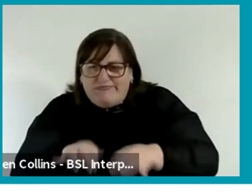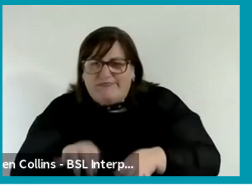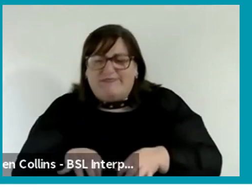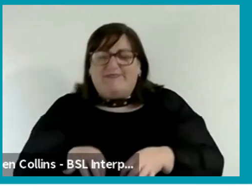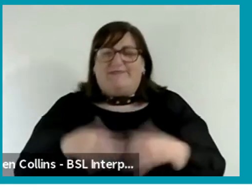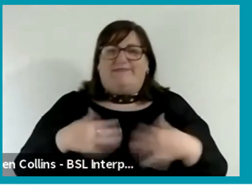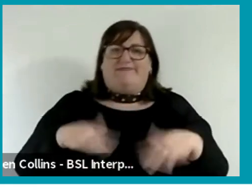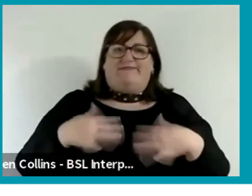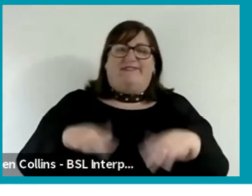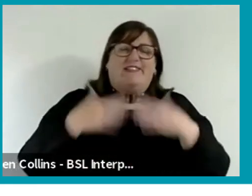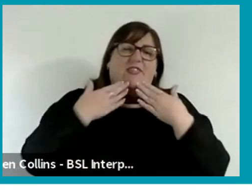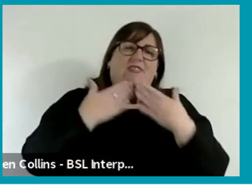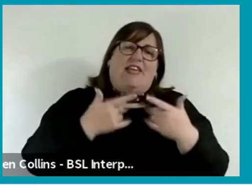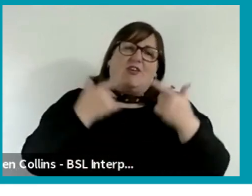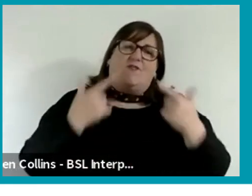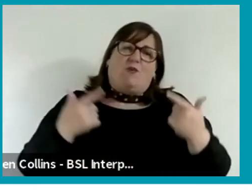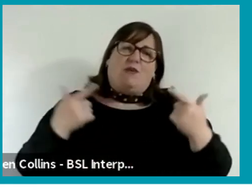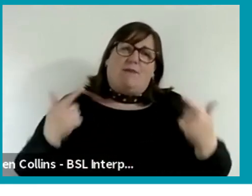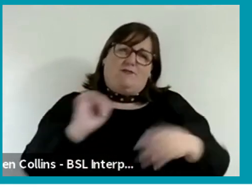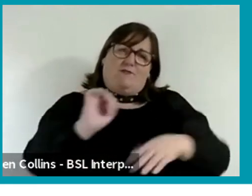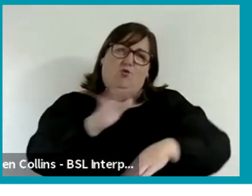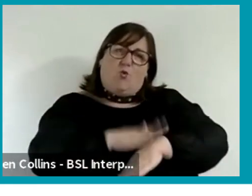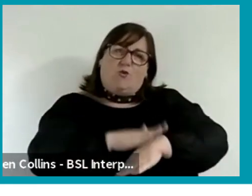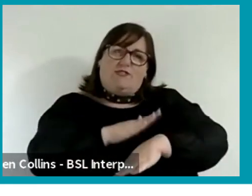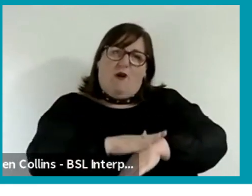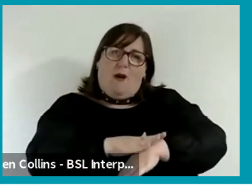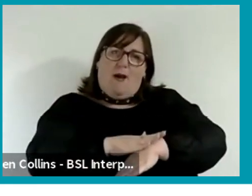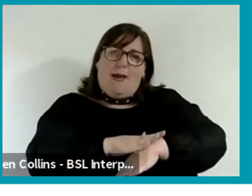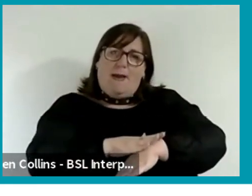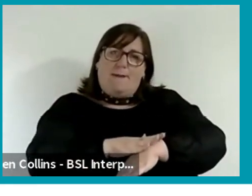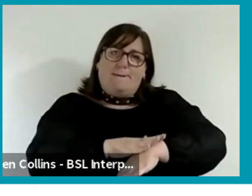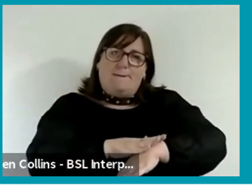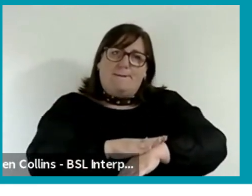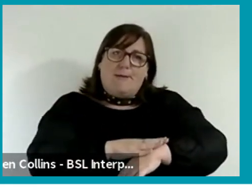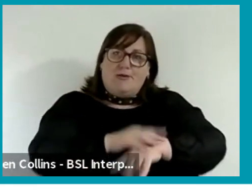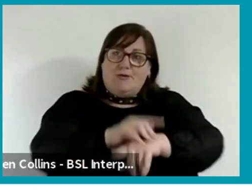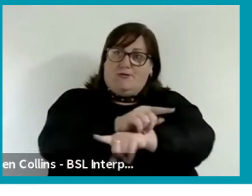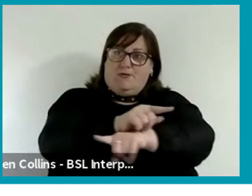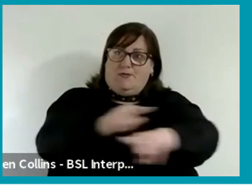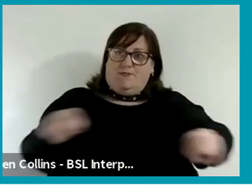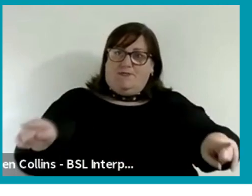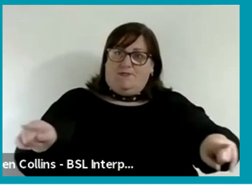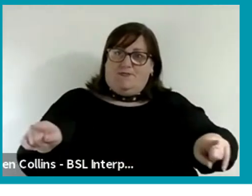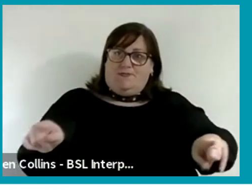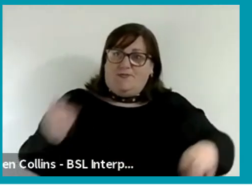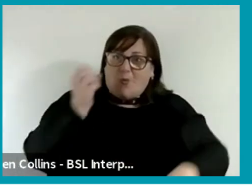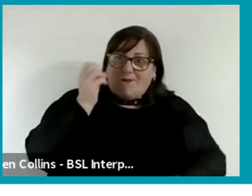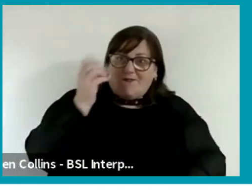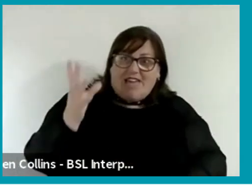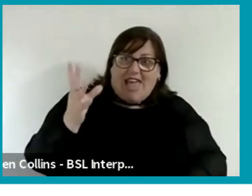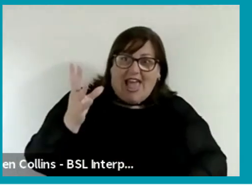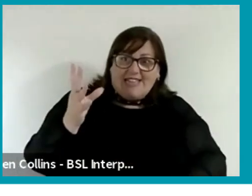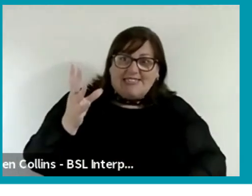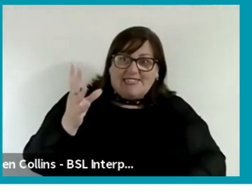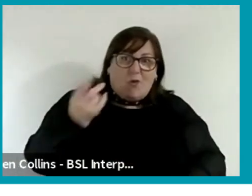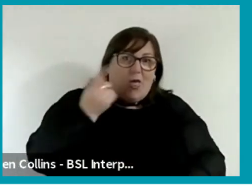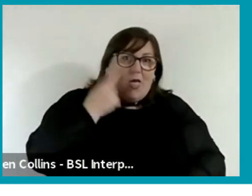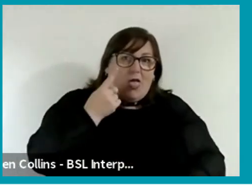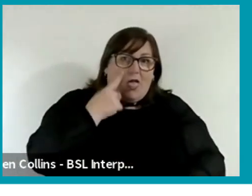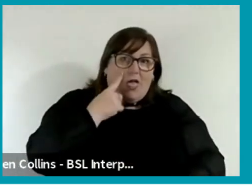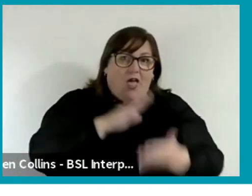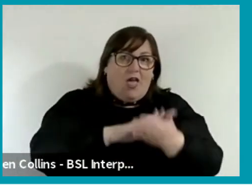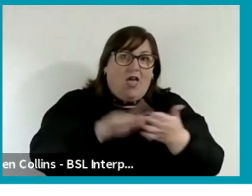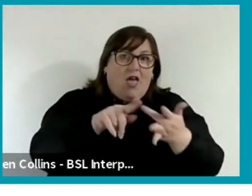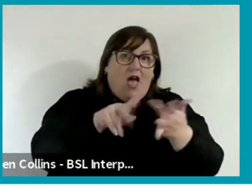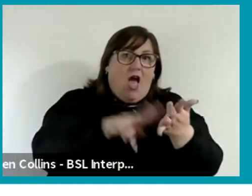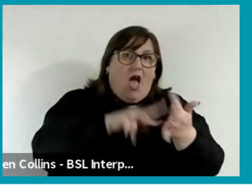and so thank you very much for your time. To everyone else out there, don't forget to check our Hive, because there's lots of other cool webinars